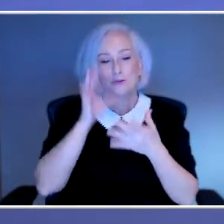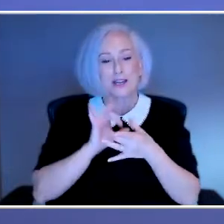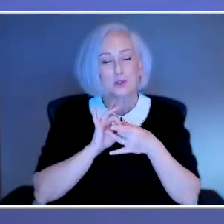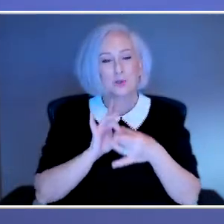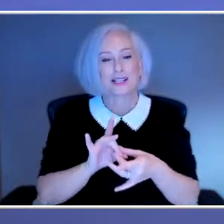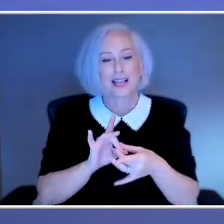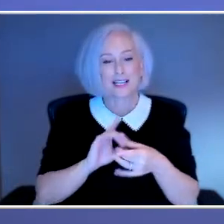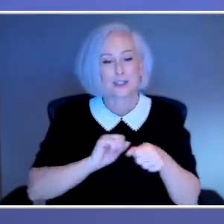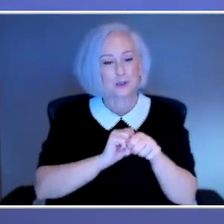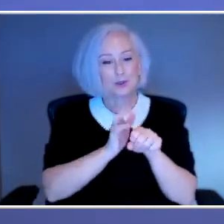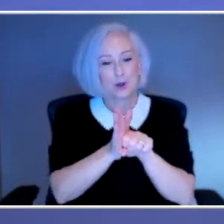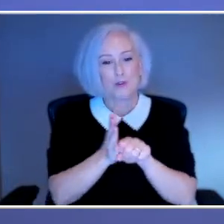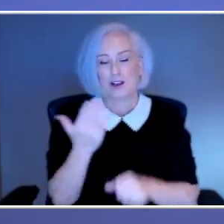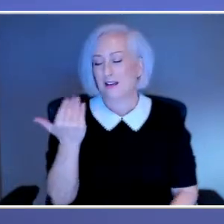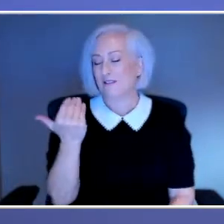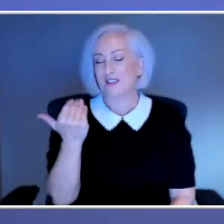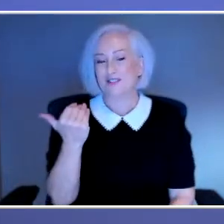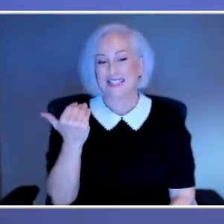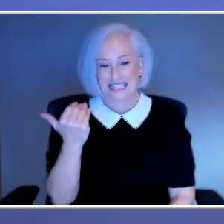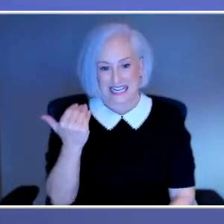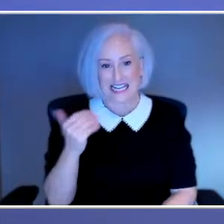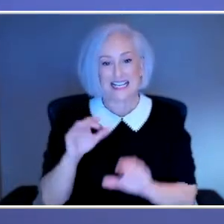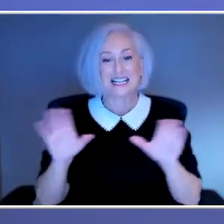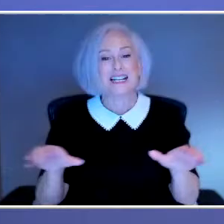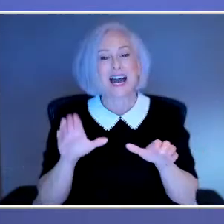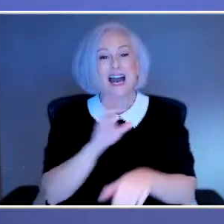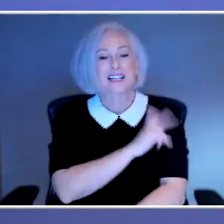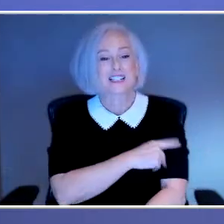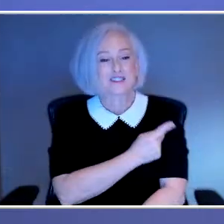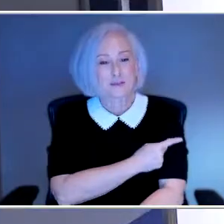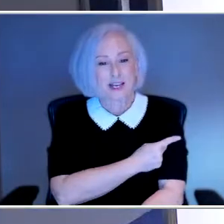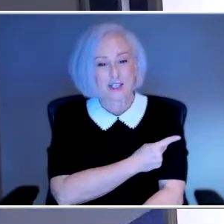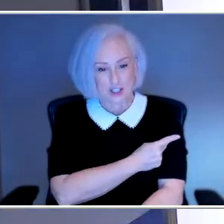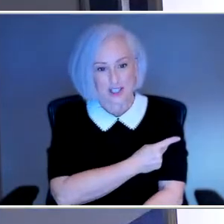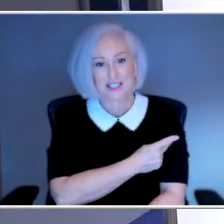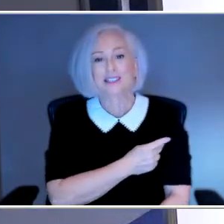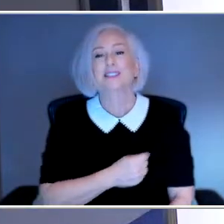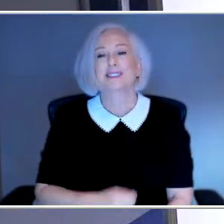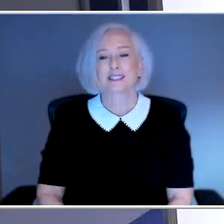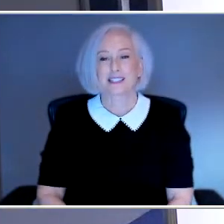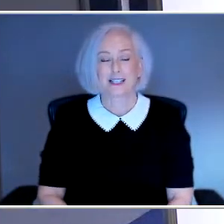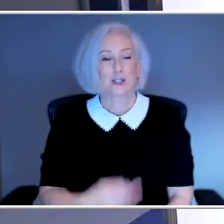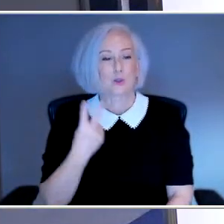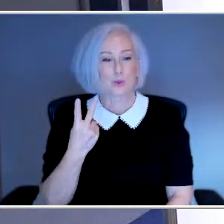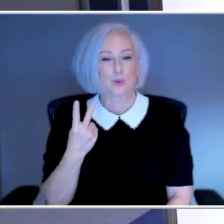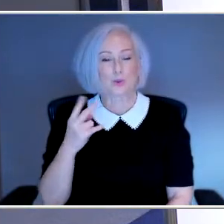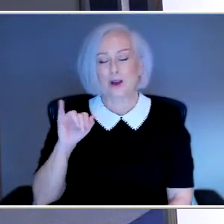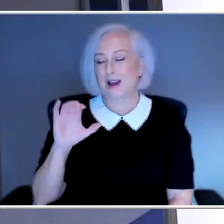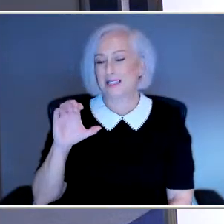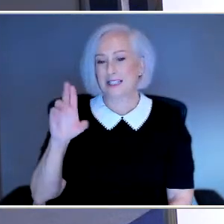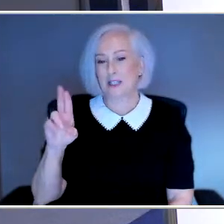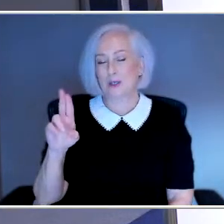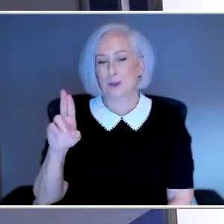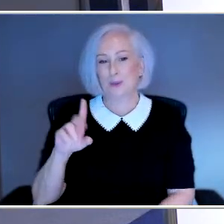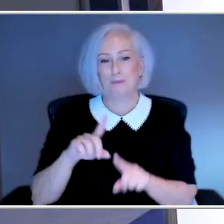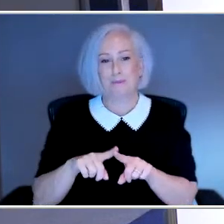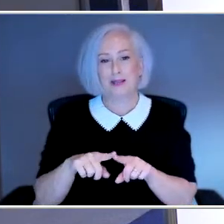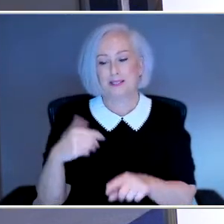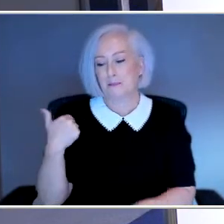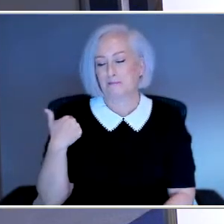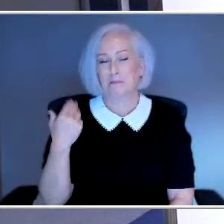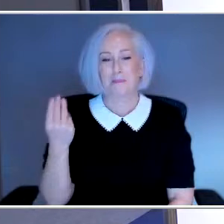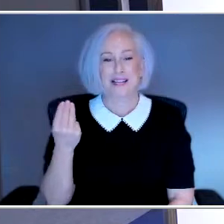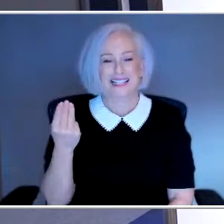with 2 in the ICU as of Monday. Well, you are, Priscilla, as we know, an incredible advocate now. Recently, you met with Governor